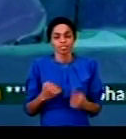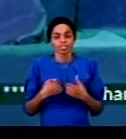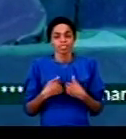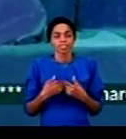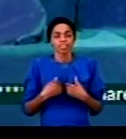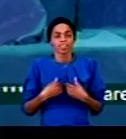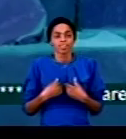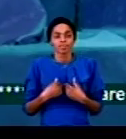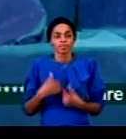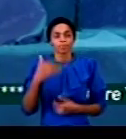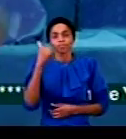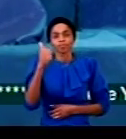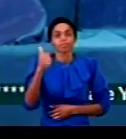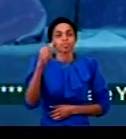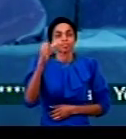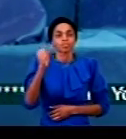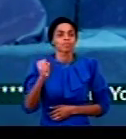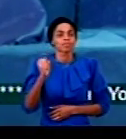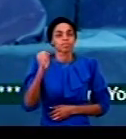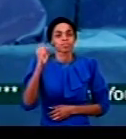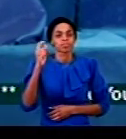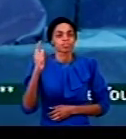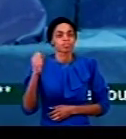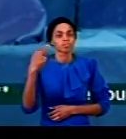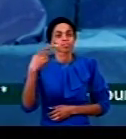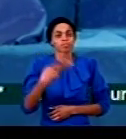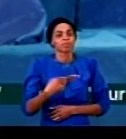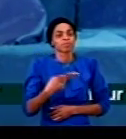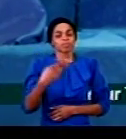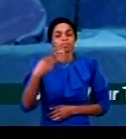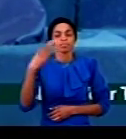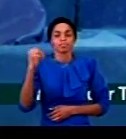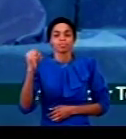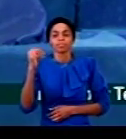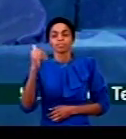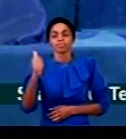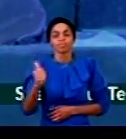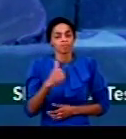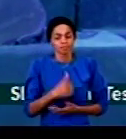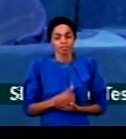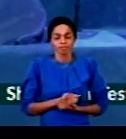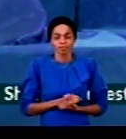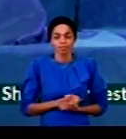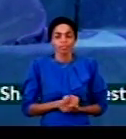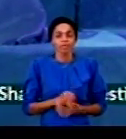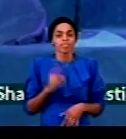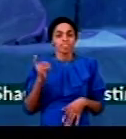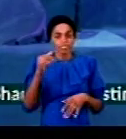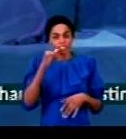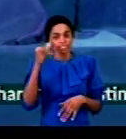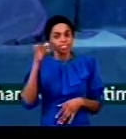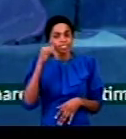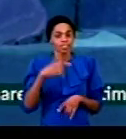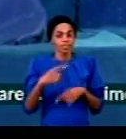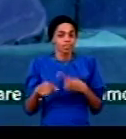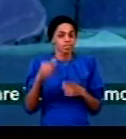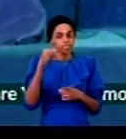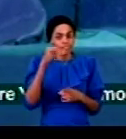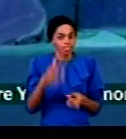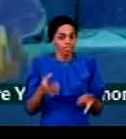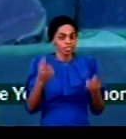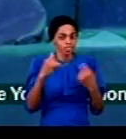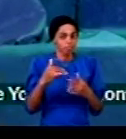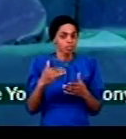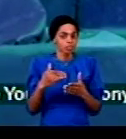I made sure I sat where I could see our Father in the Lord because I told myself that after seeing him, I would never remain the same. I do go about with